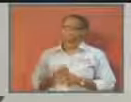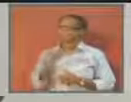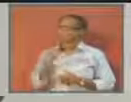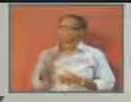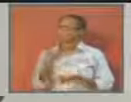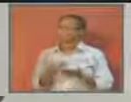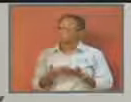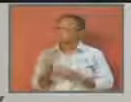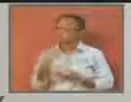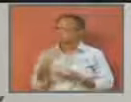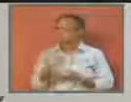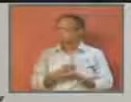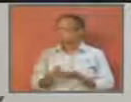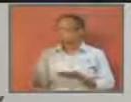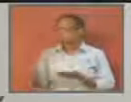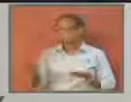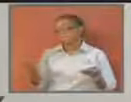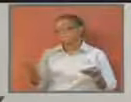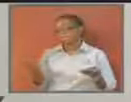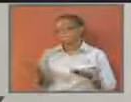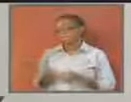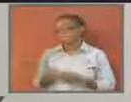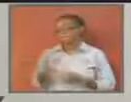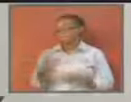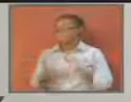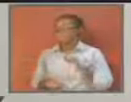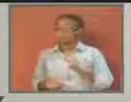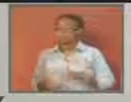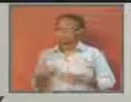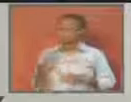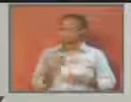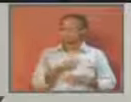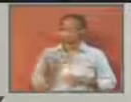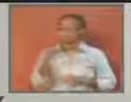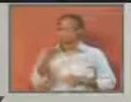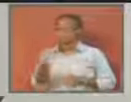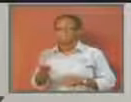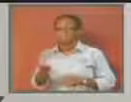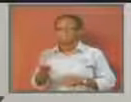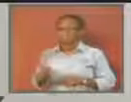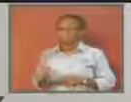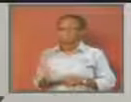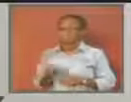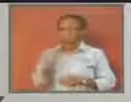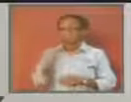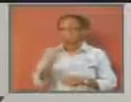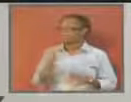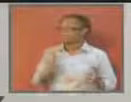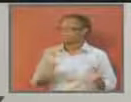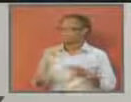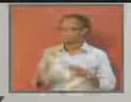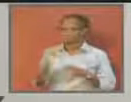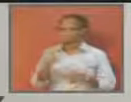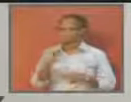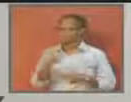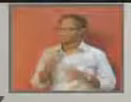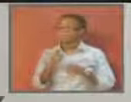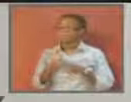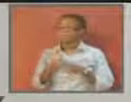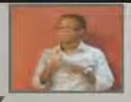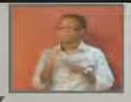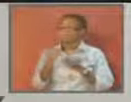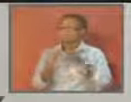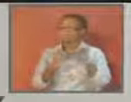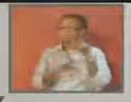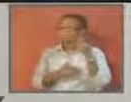weeks, and therefore they were told that it's not ready, they're not on the listing yet. The other thing